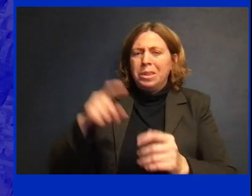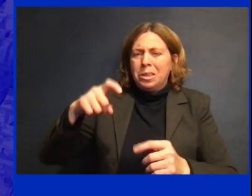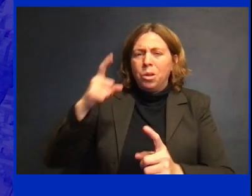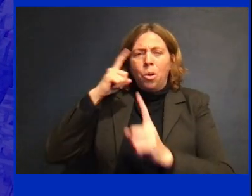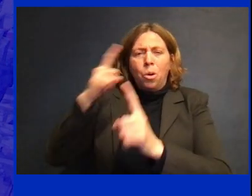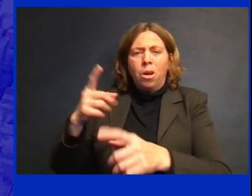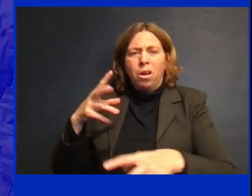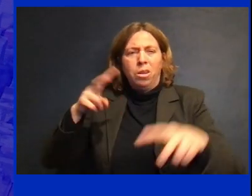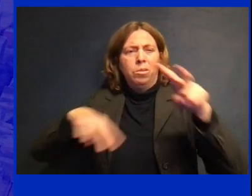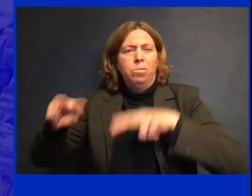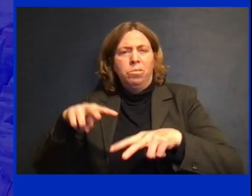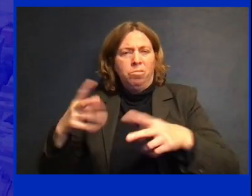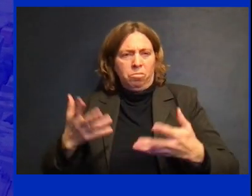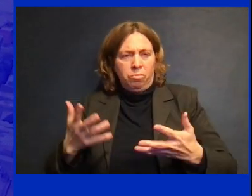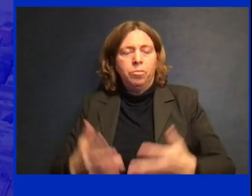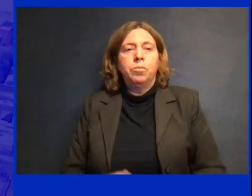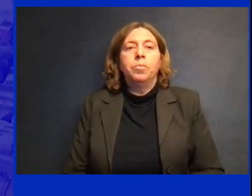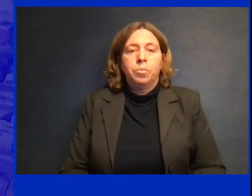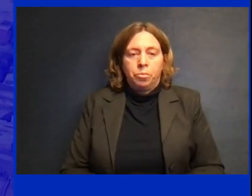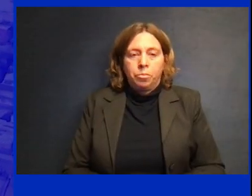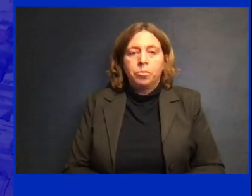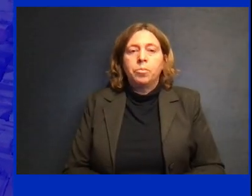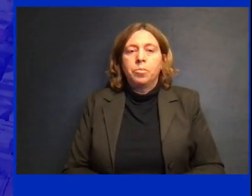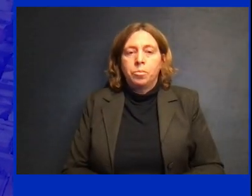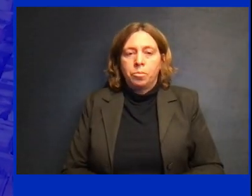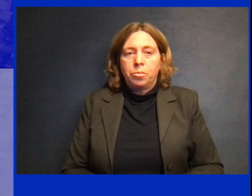purpose, need, goals, and objectives.